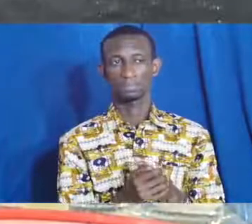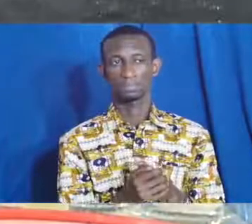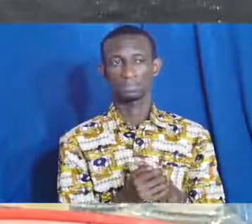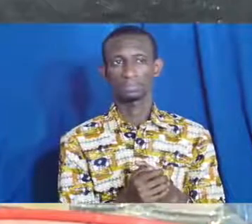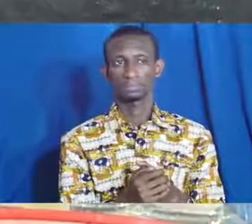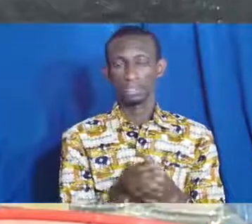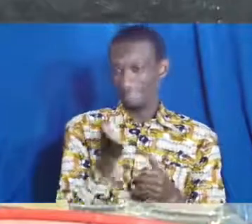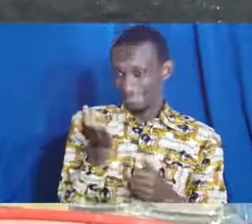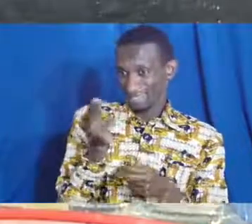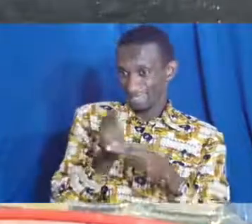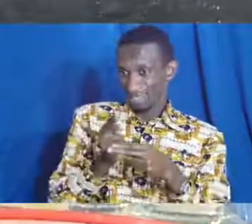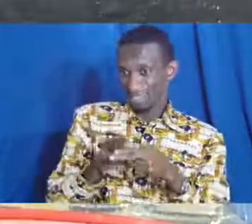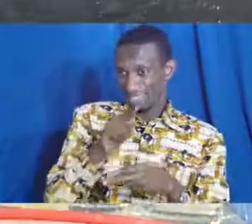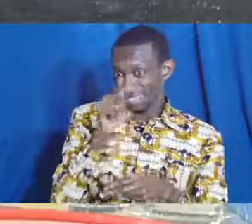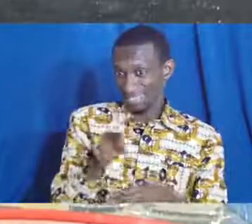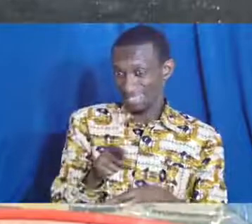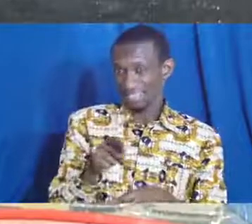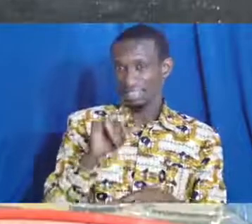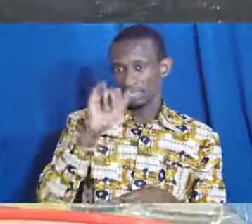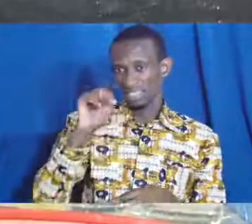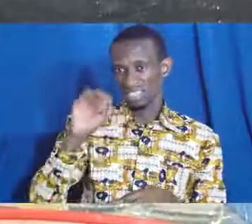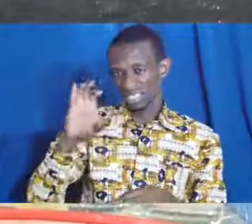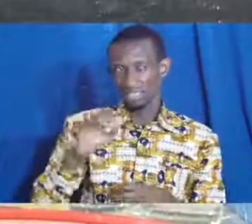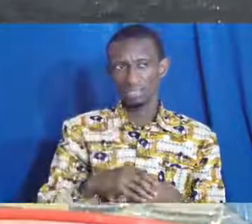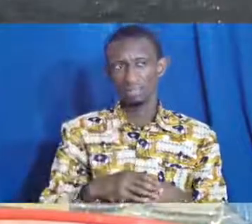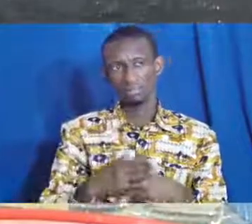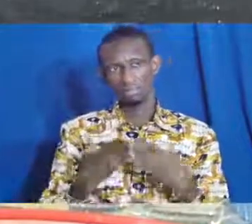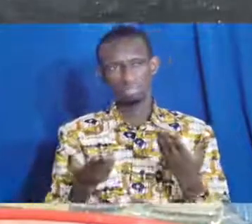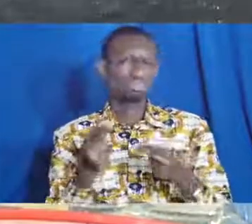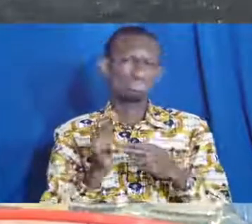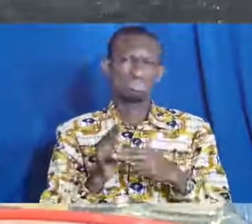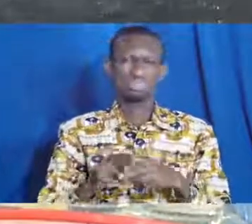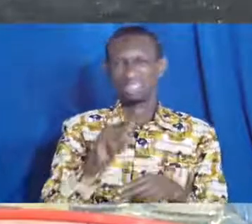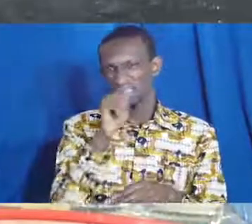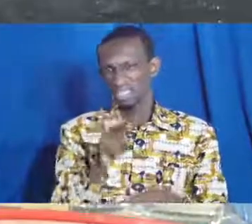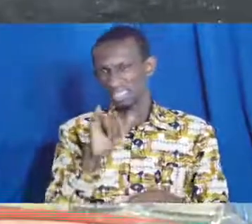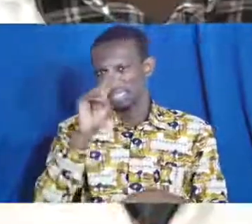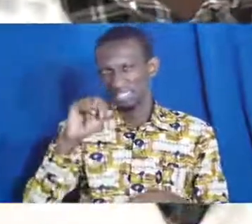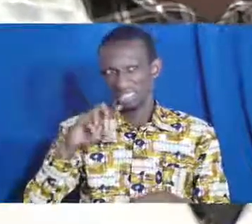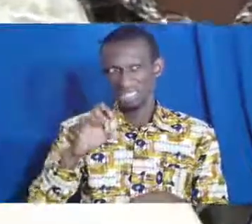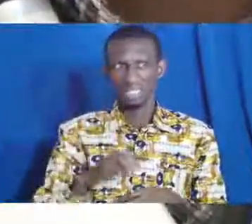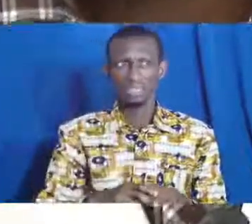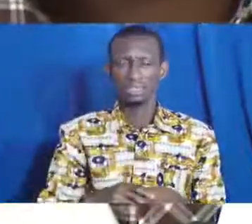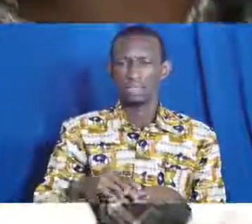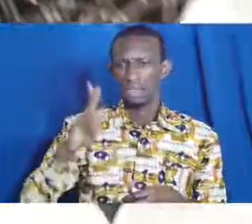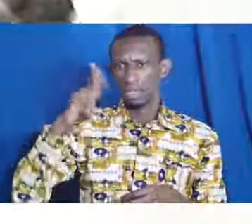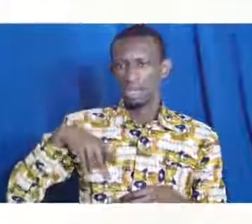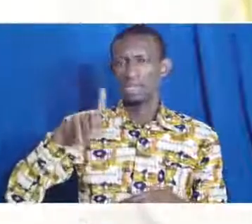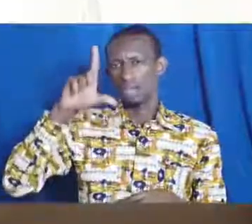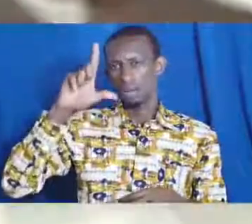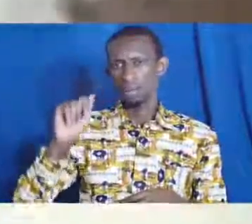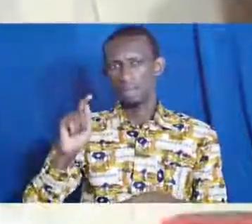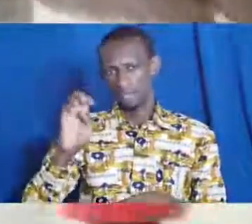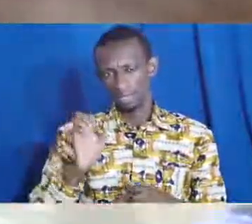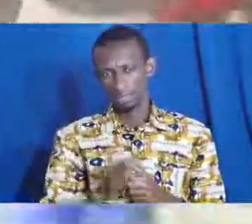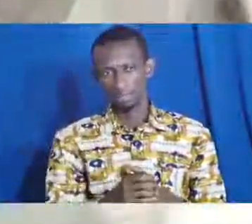this is a zinc strip. We can call it zinc plate. When you look at this one, it is zinc plate. And